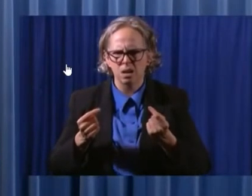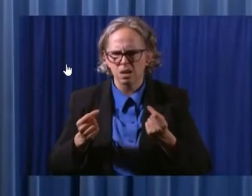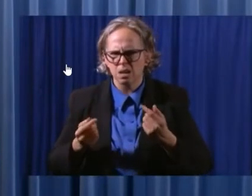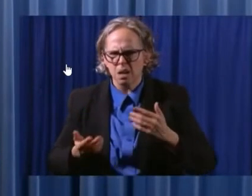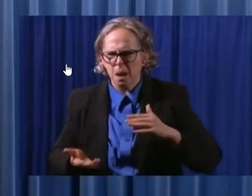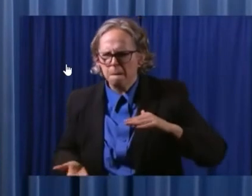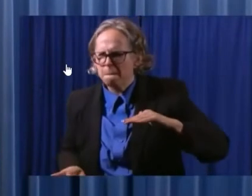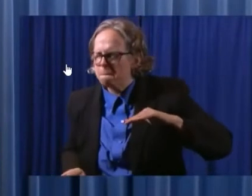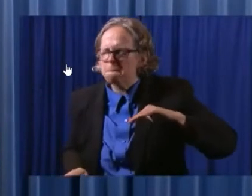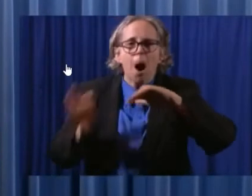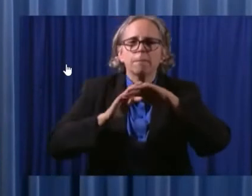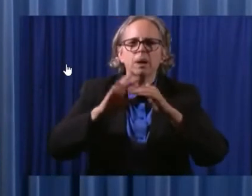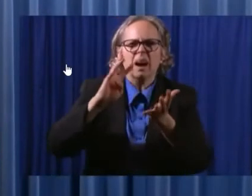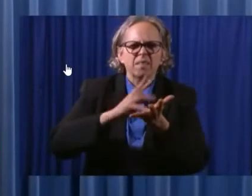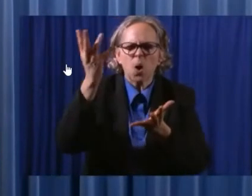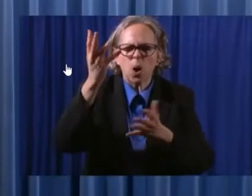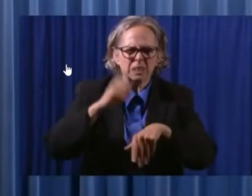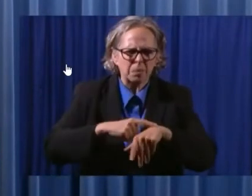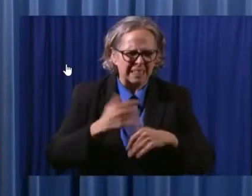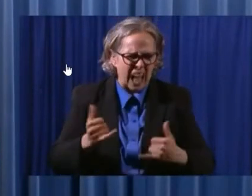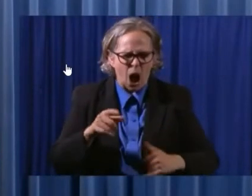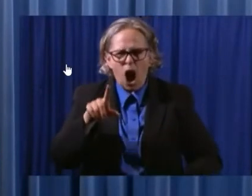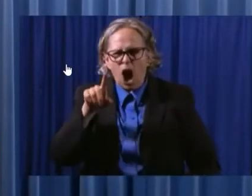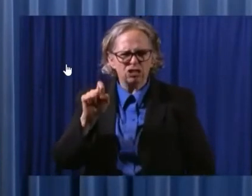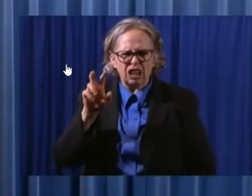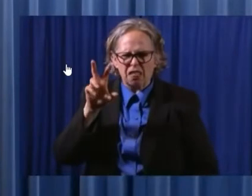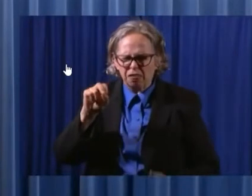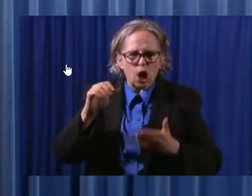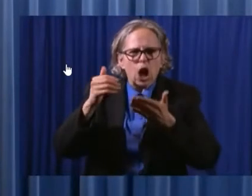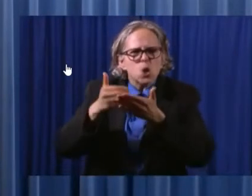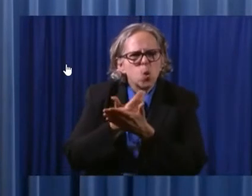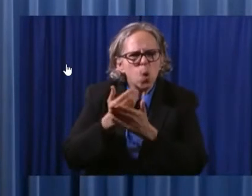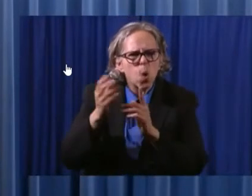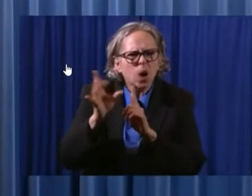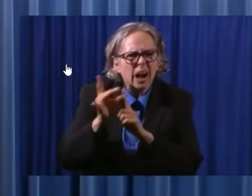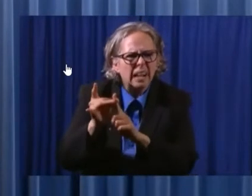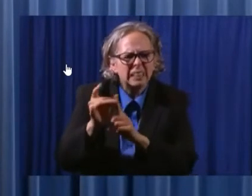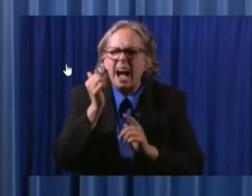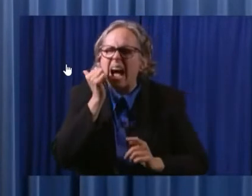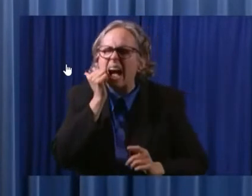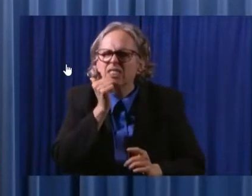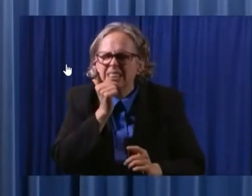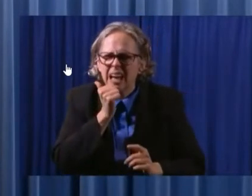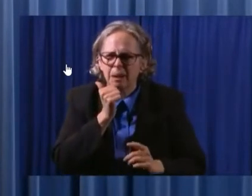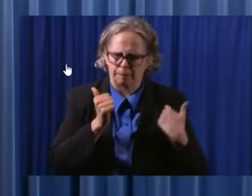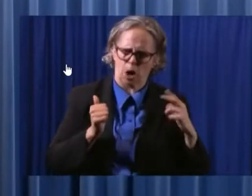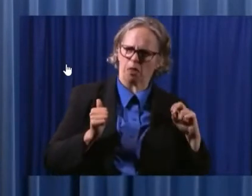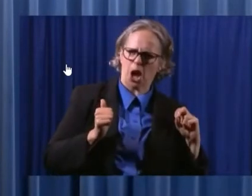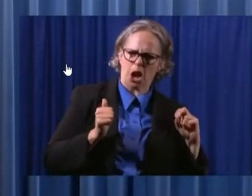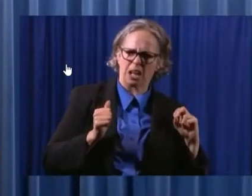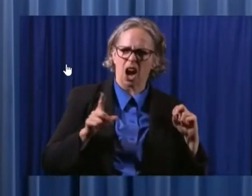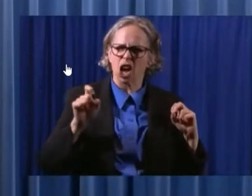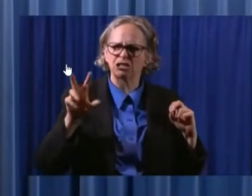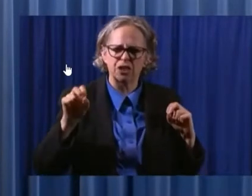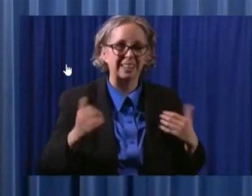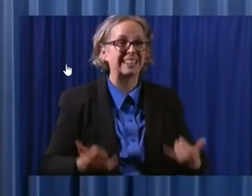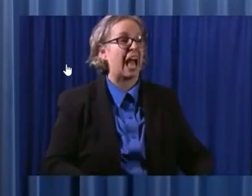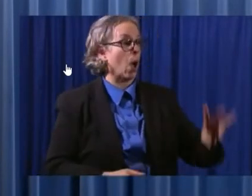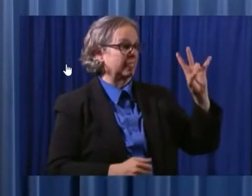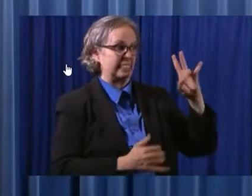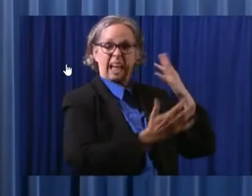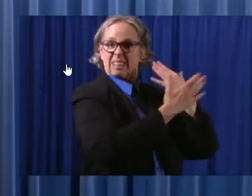approximately 130 cases per day. Right now, Hamilton County has met 5 of the 7